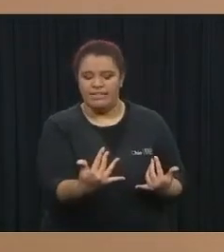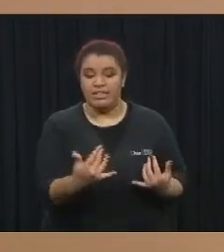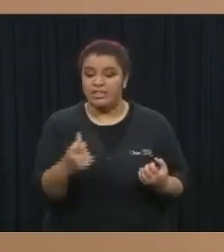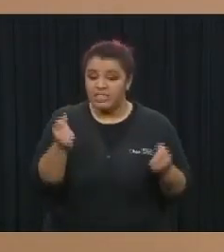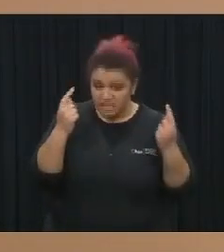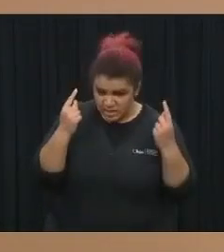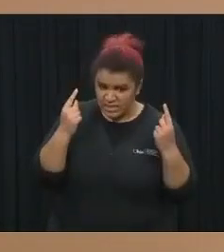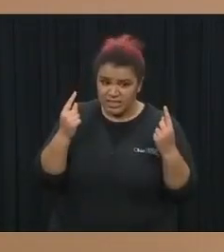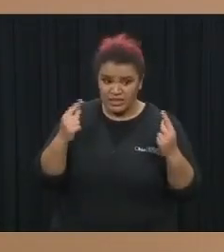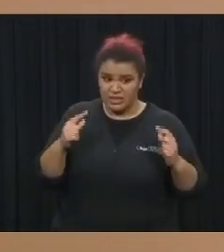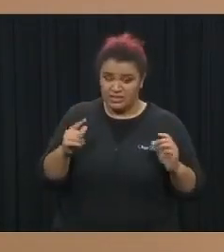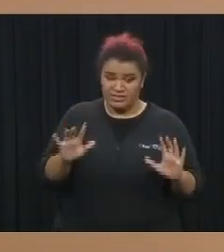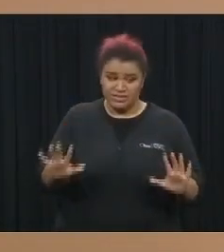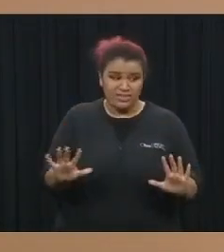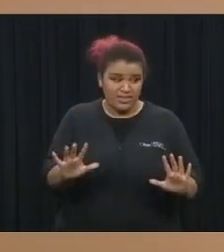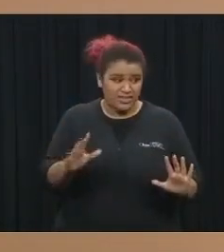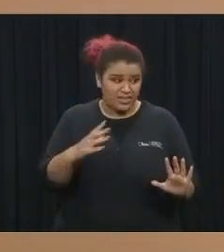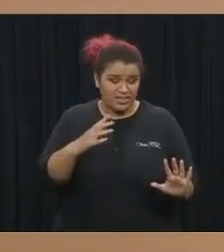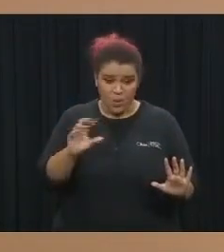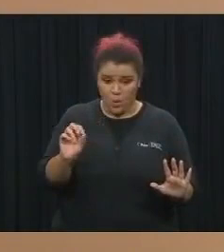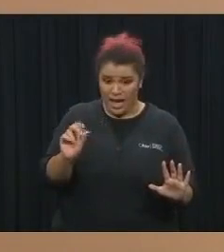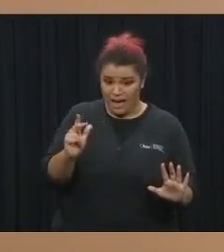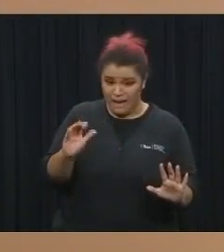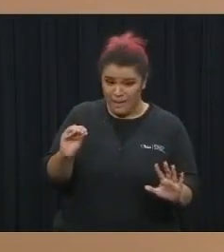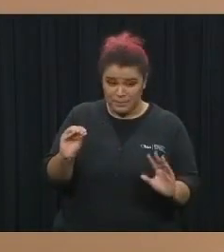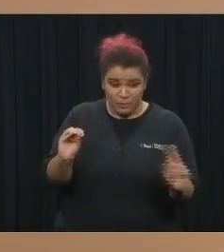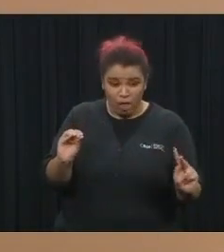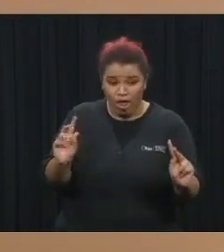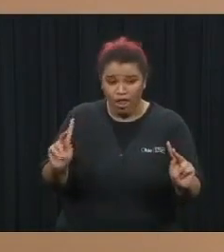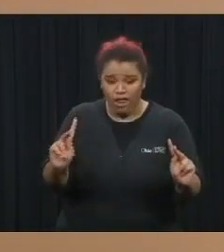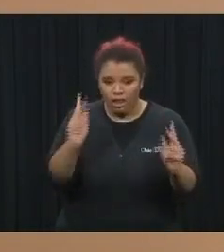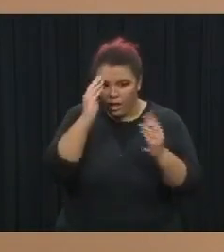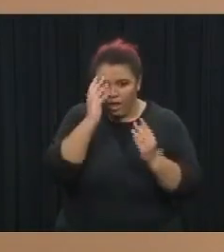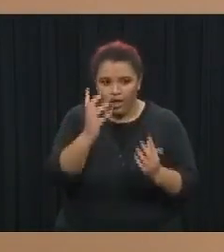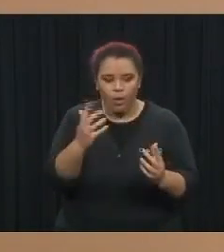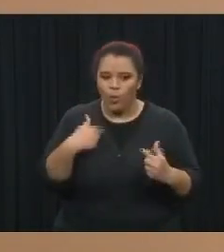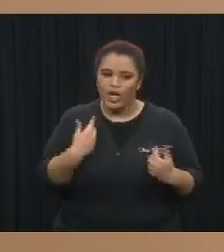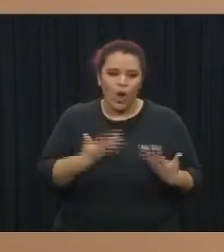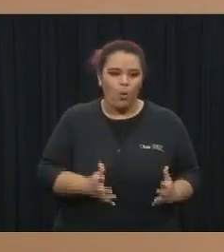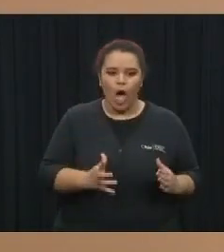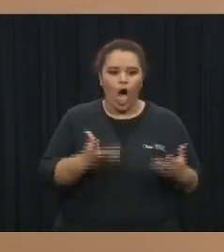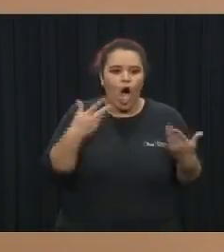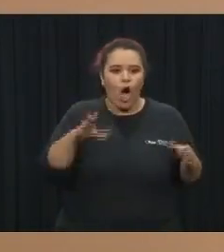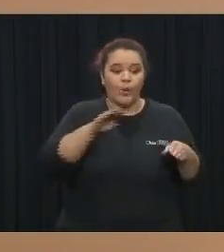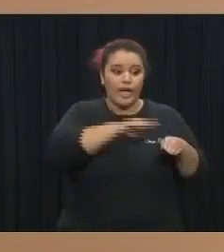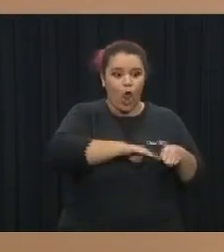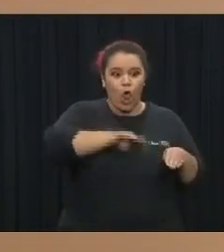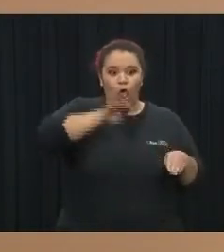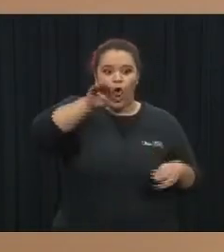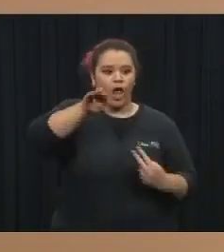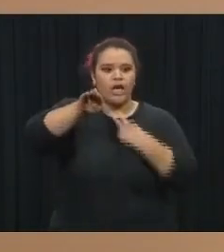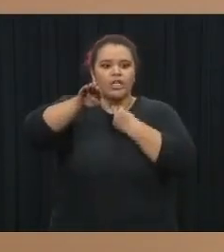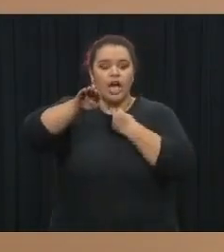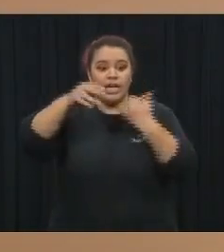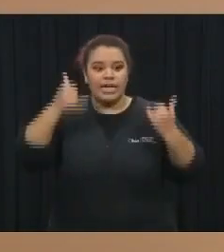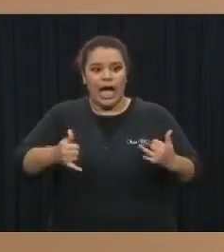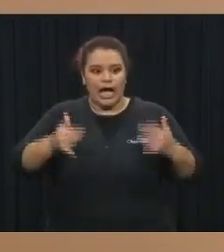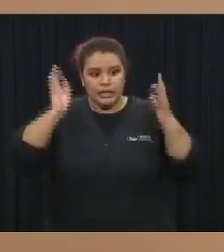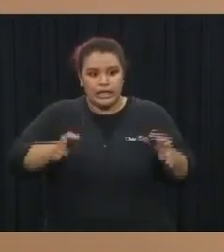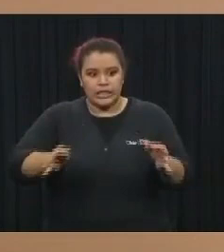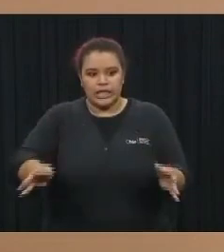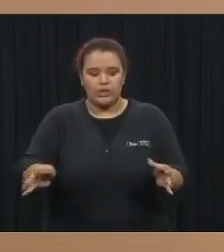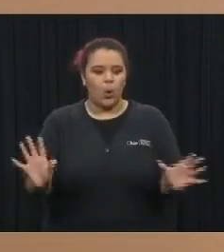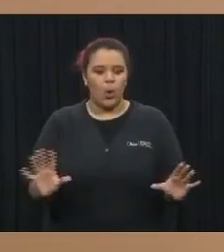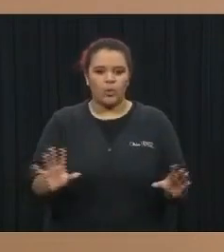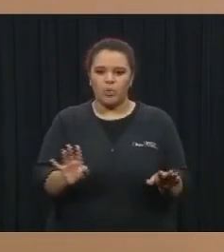where we're in the middle of that storm and haven't had any chance to prepare. So I already have teams of people talking to the folks in the world who